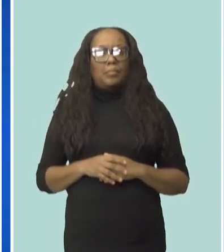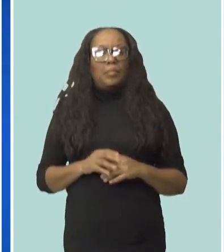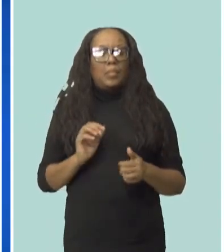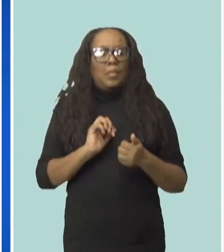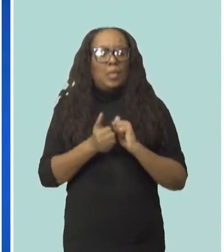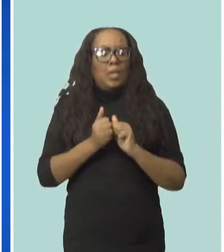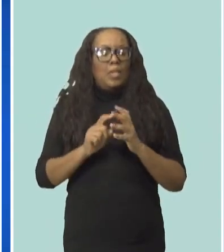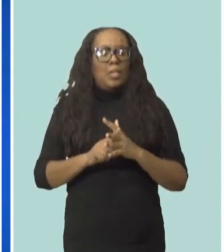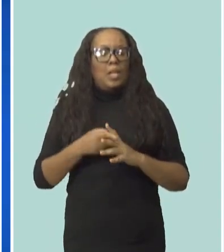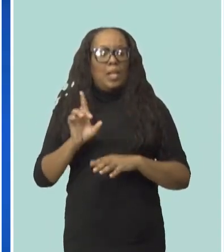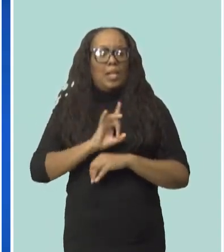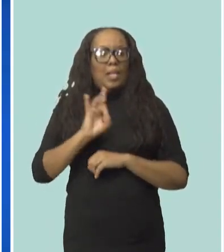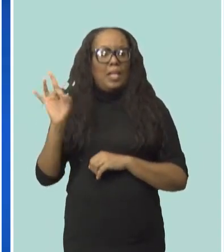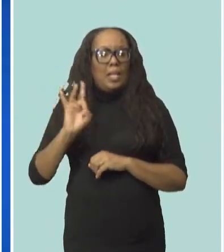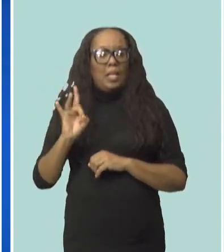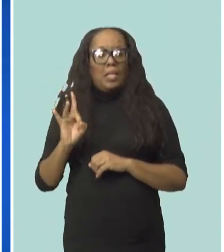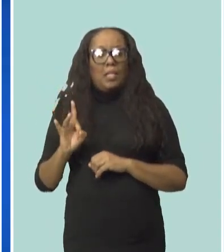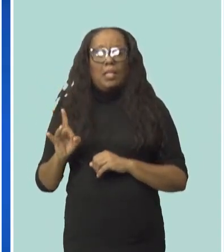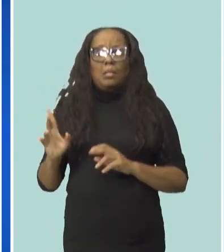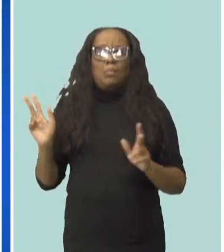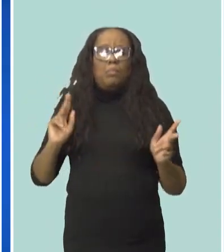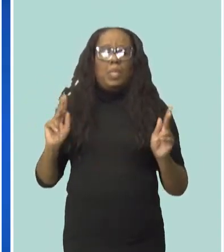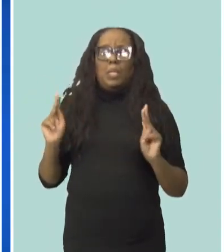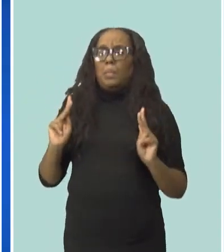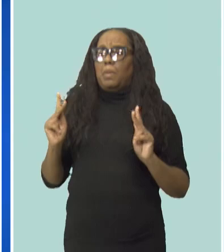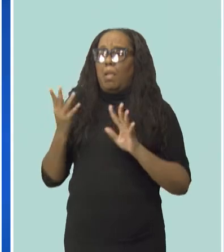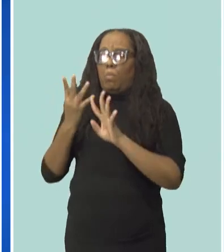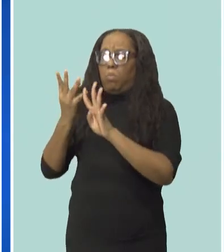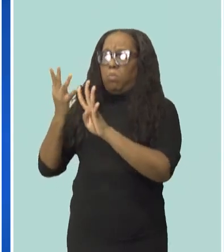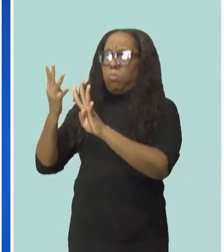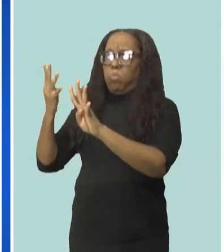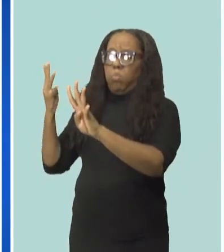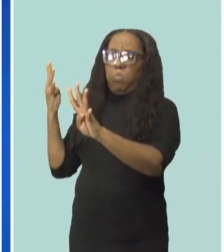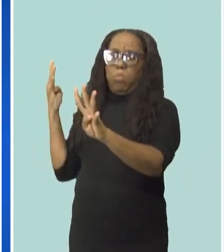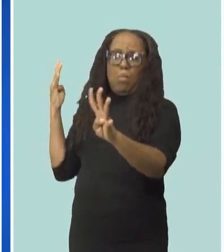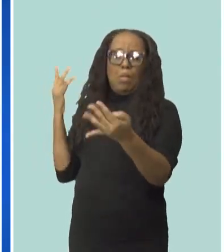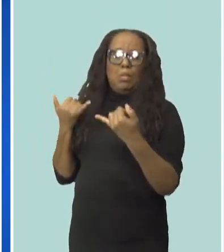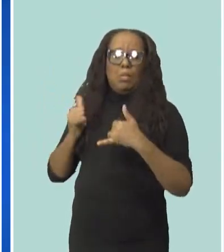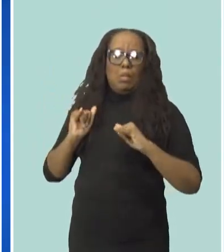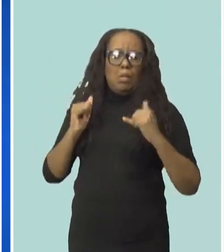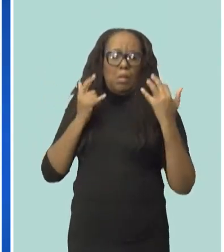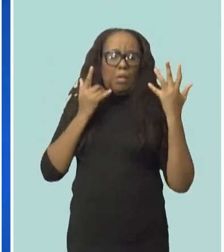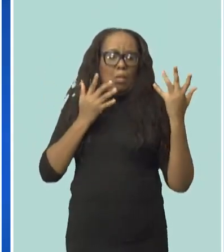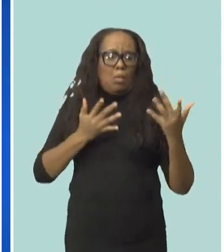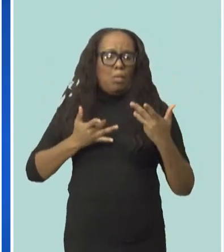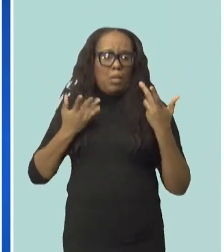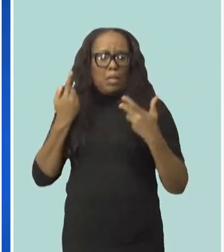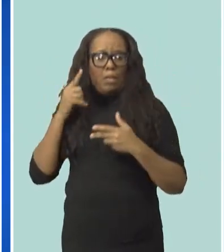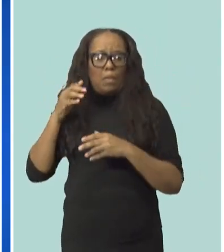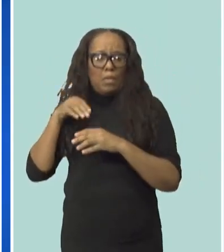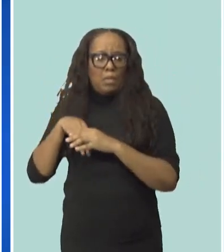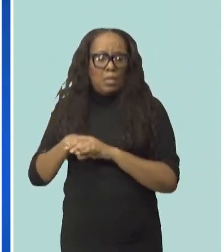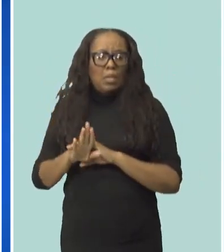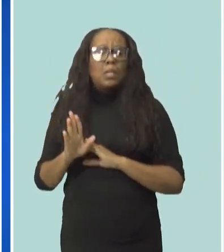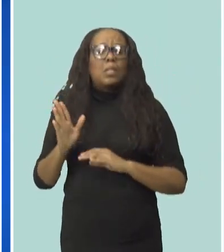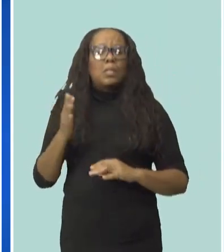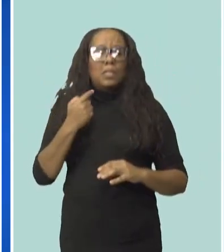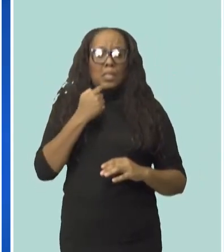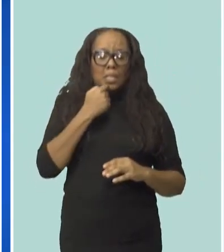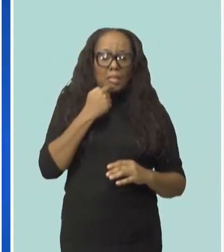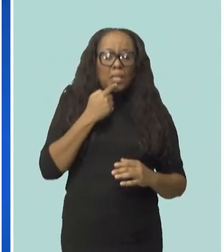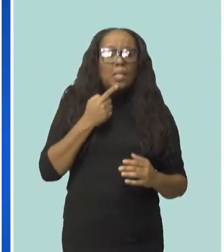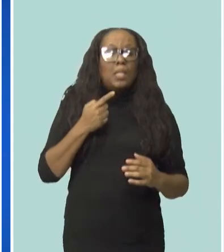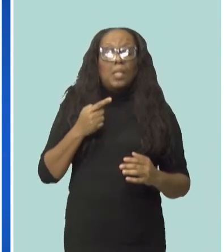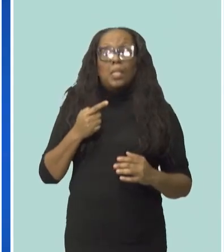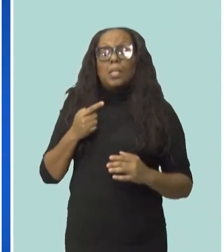After the competition started at 8 p.m., there was a large crowd gathered outside the National Botanical Gardens waiting to get into the